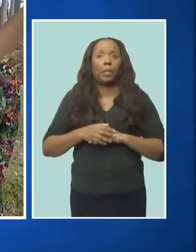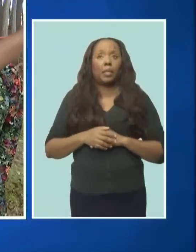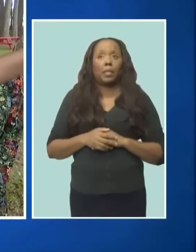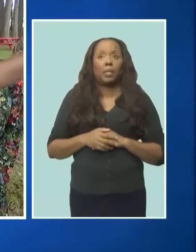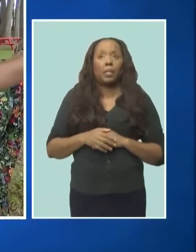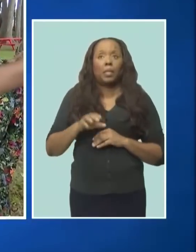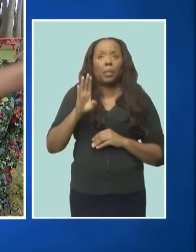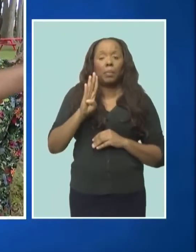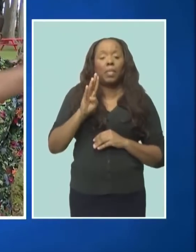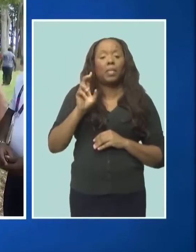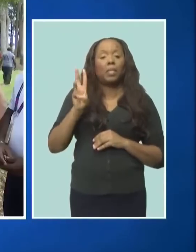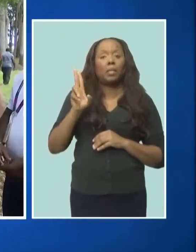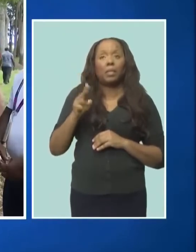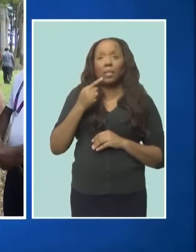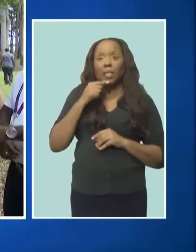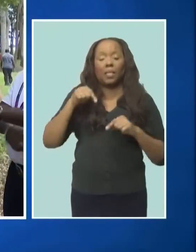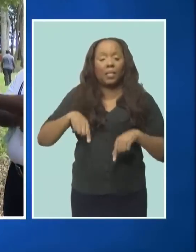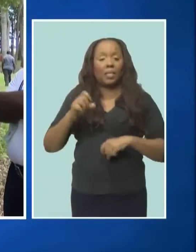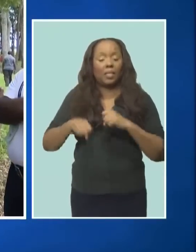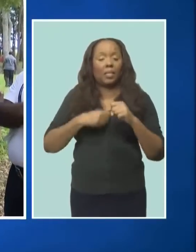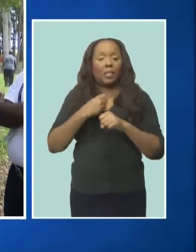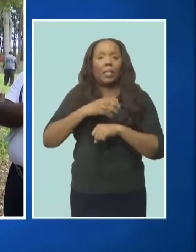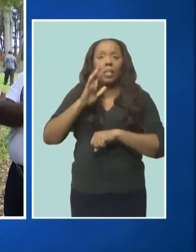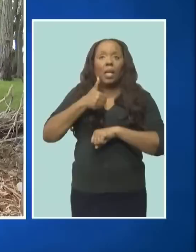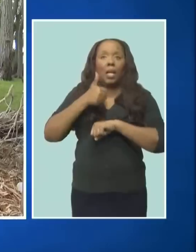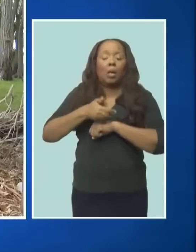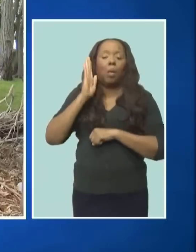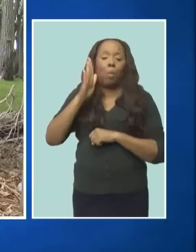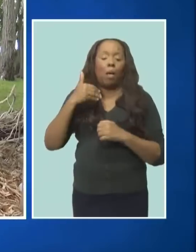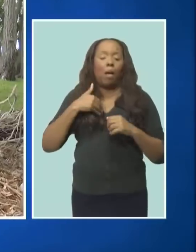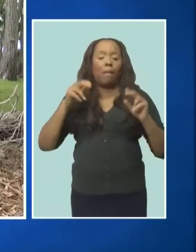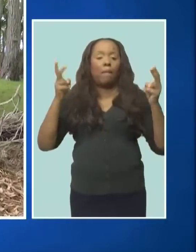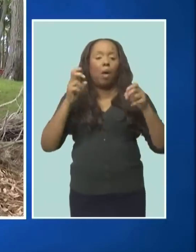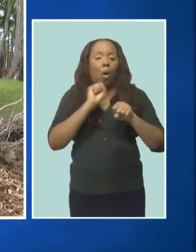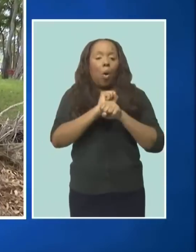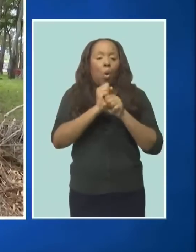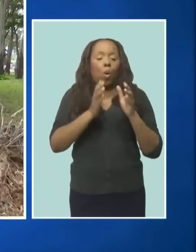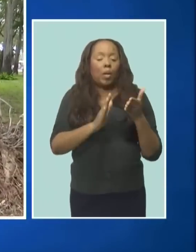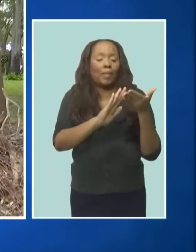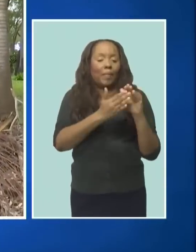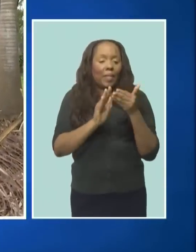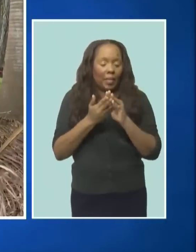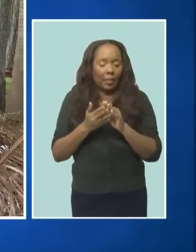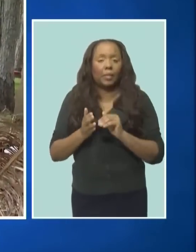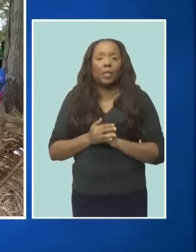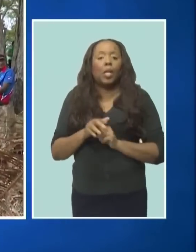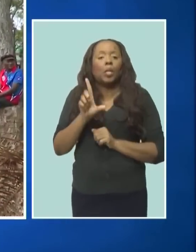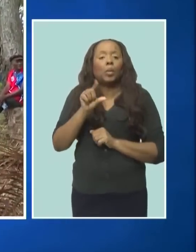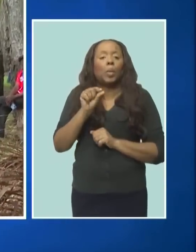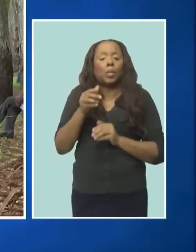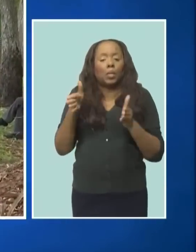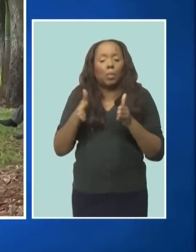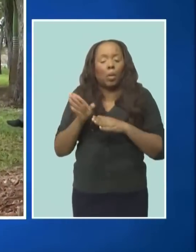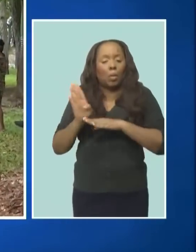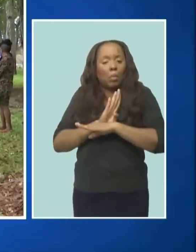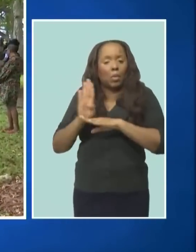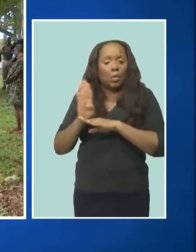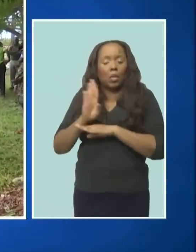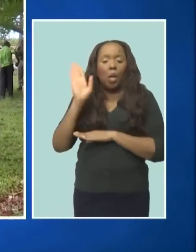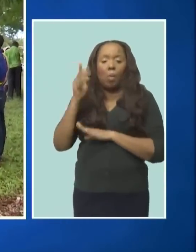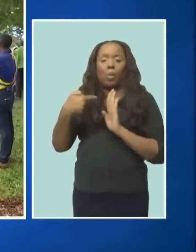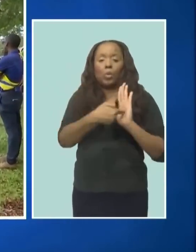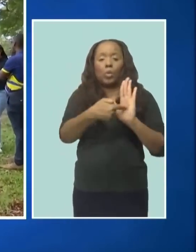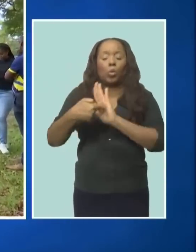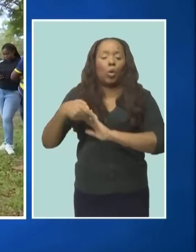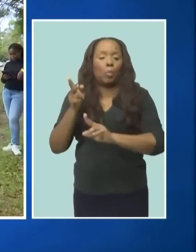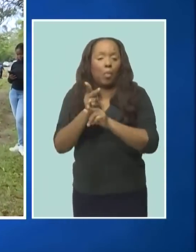says this year's setup will feature a workers' village where 20 small business owners will be able to showcase their products and